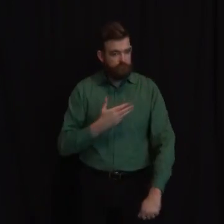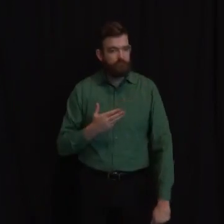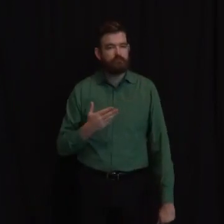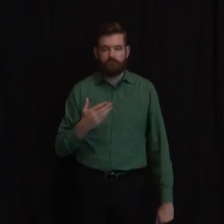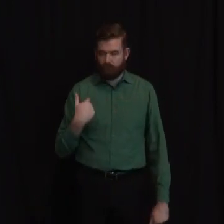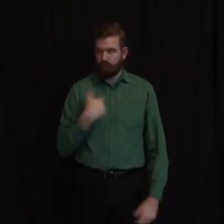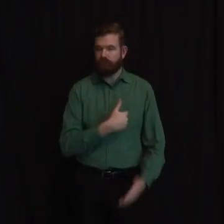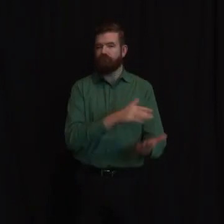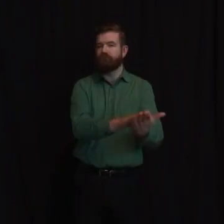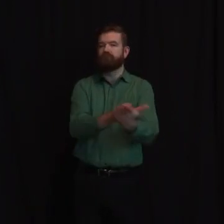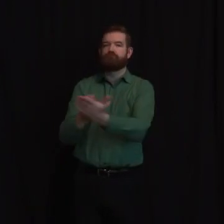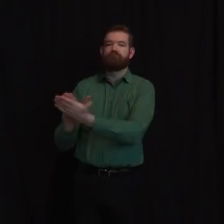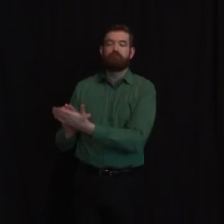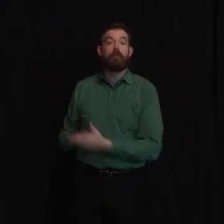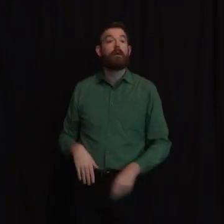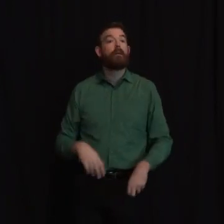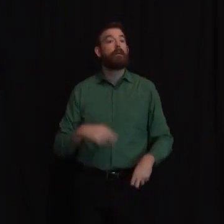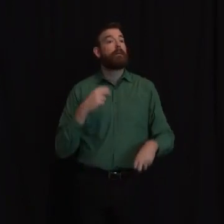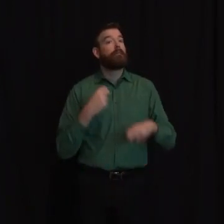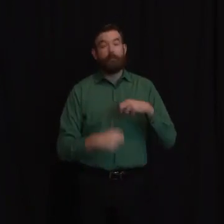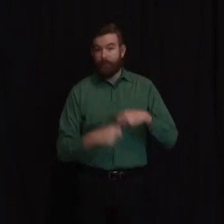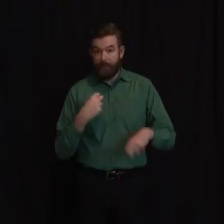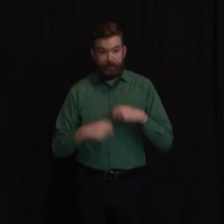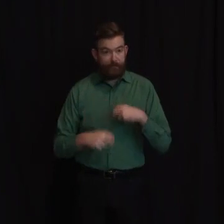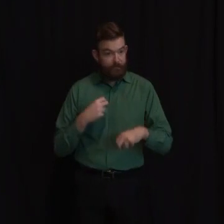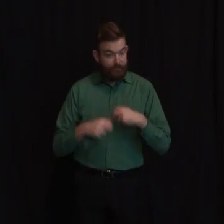Here's the problem, and again to repeat,